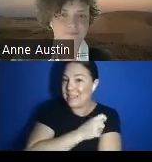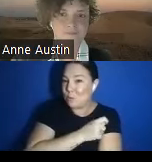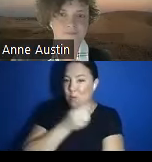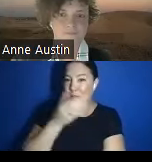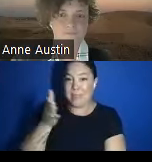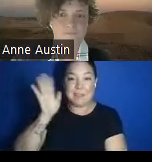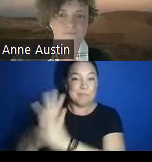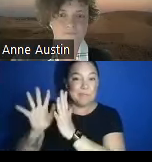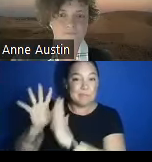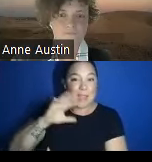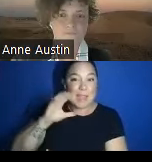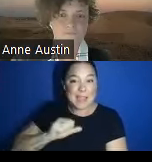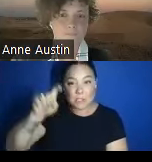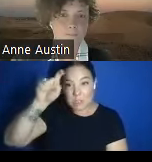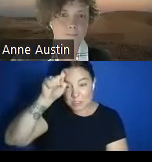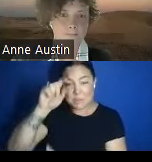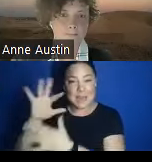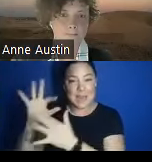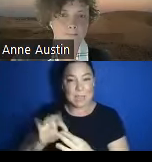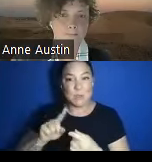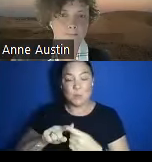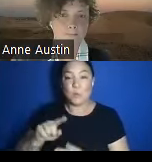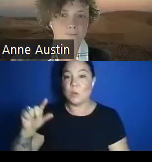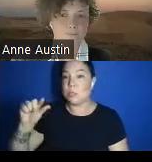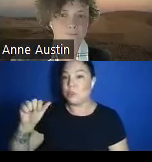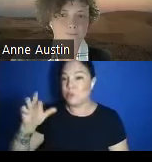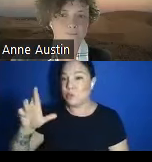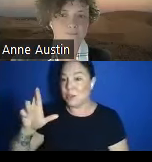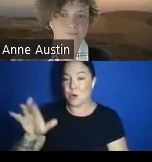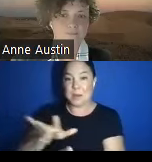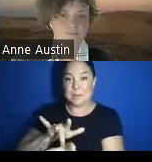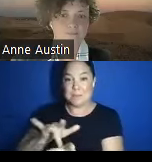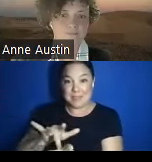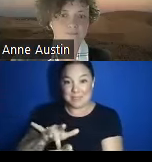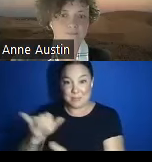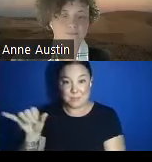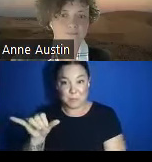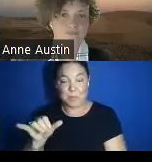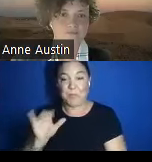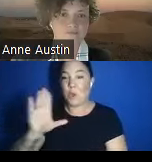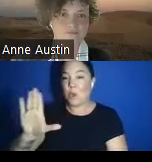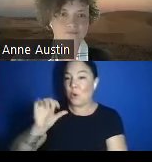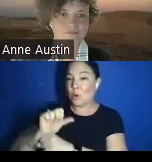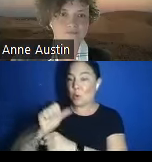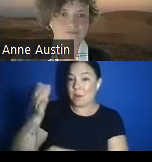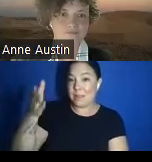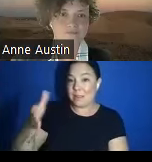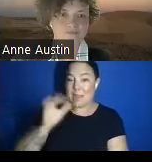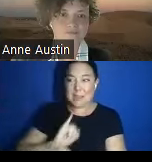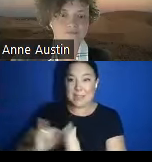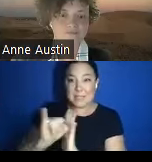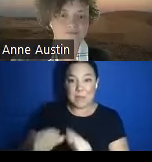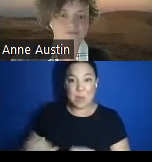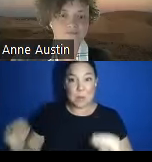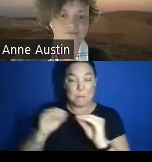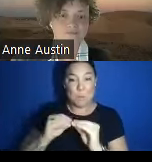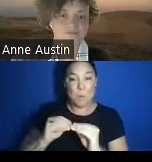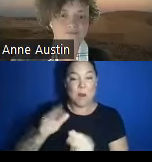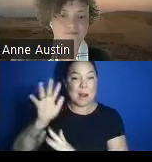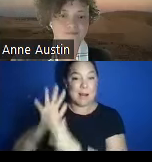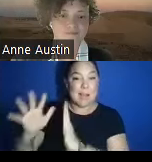connections to gender, religion, and medicine. Her work at Deir el-Medina has identified more tattooed ancient Egyptians than at